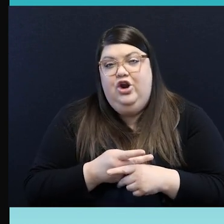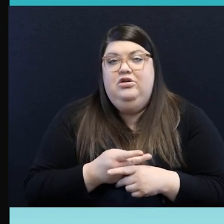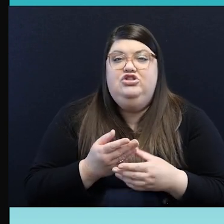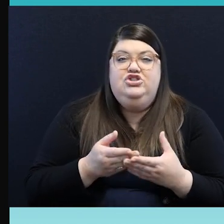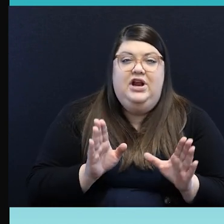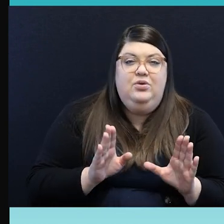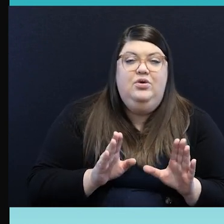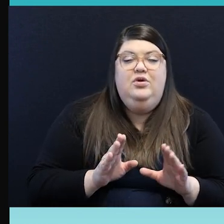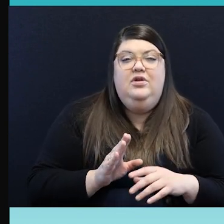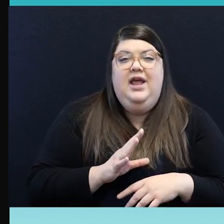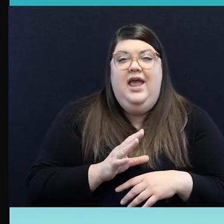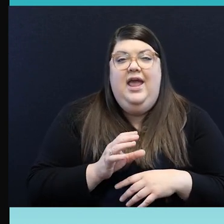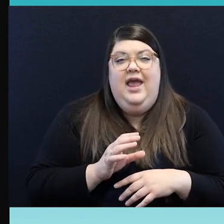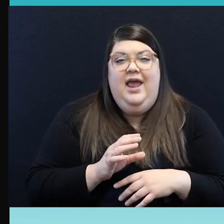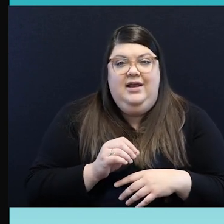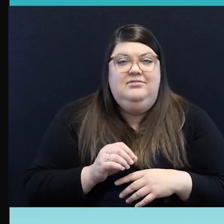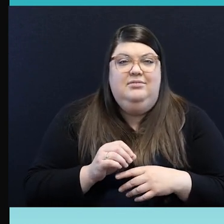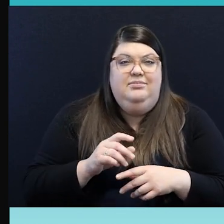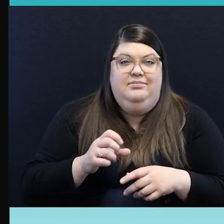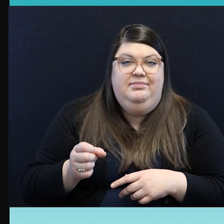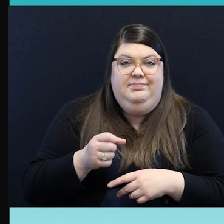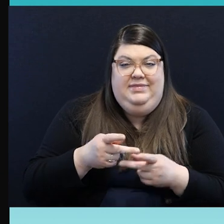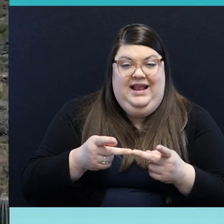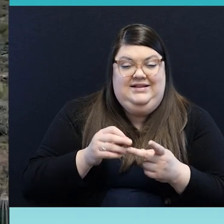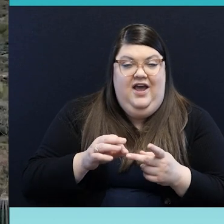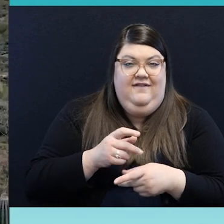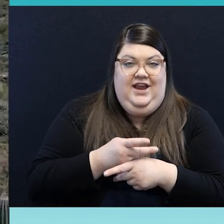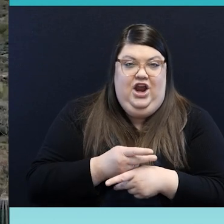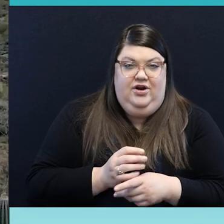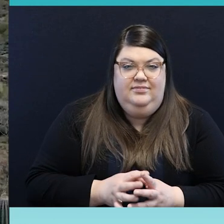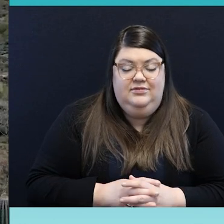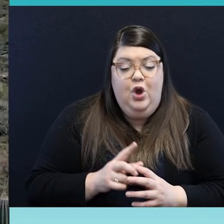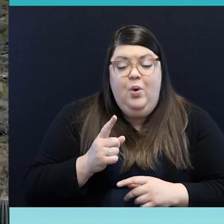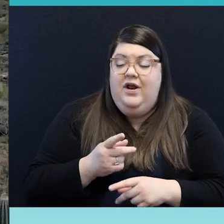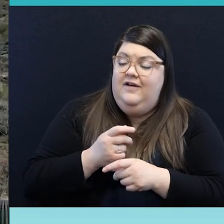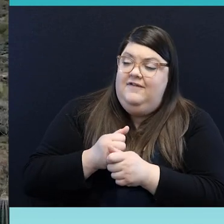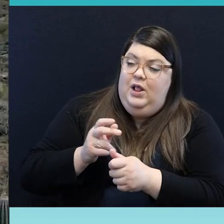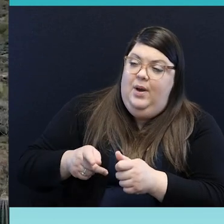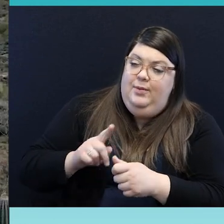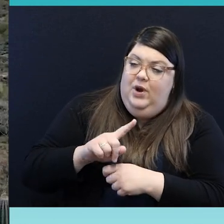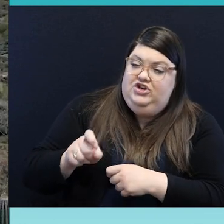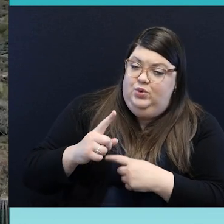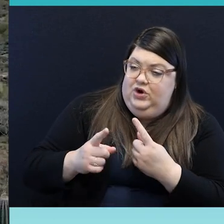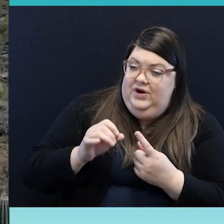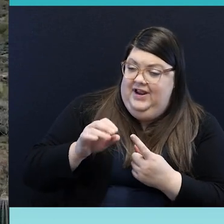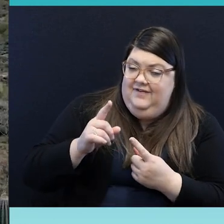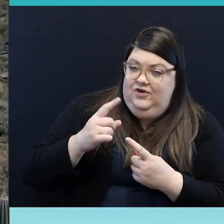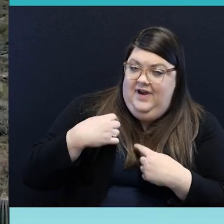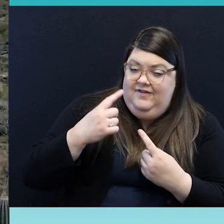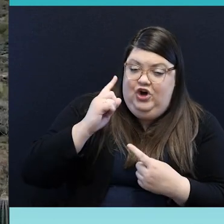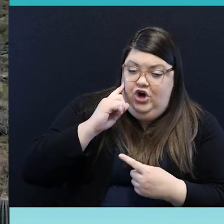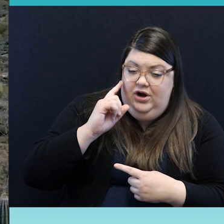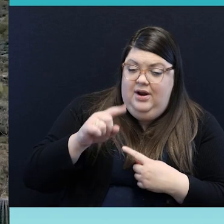and kind of place of care. Carla, there's a kind of follow-up question to that, wondering if you've ever